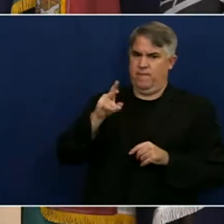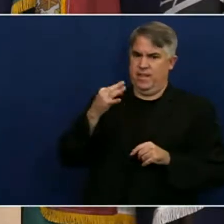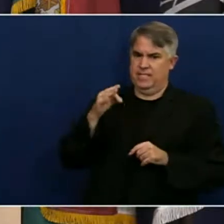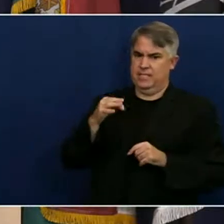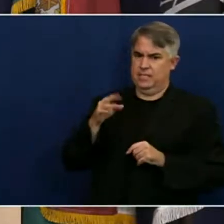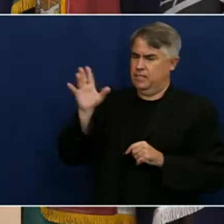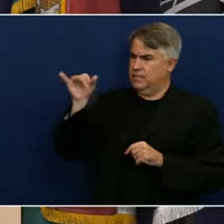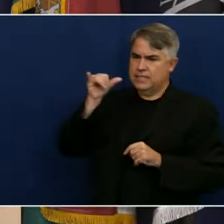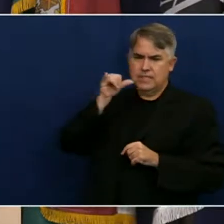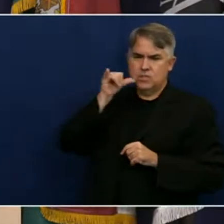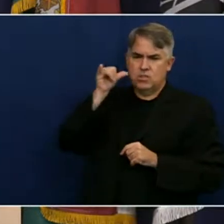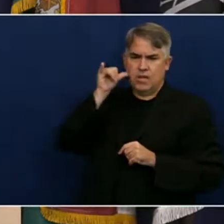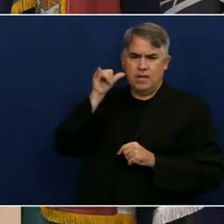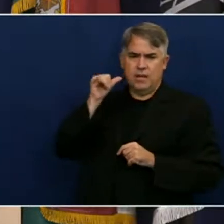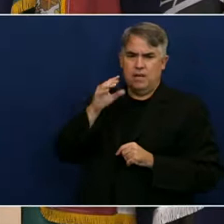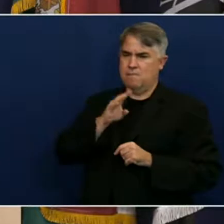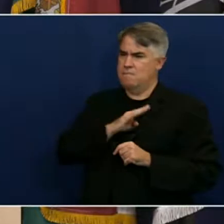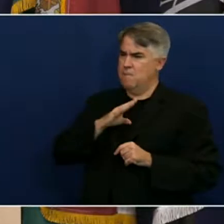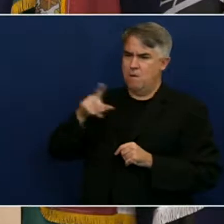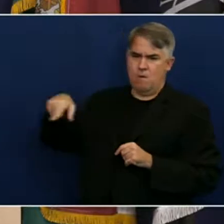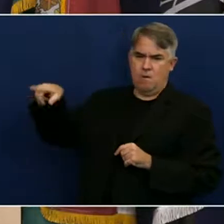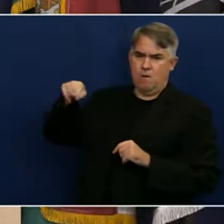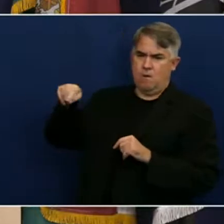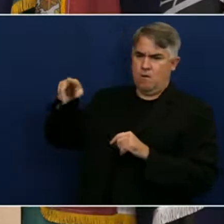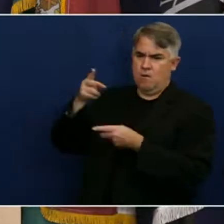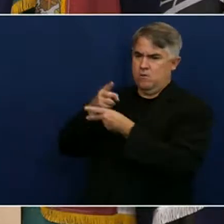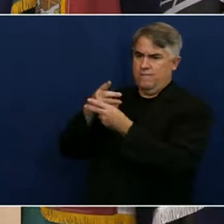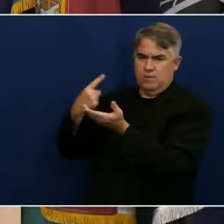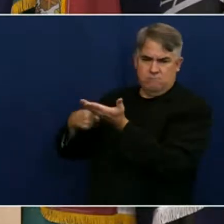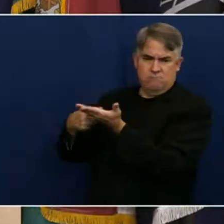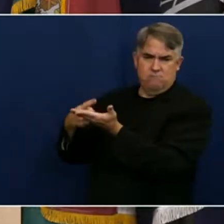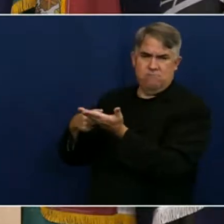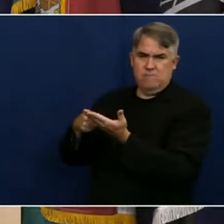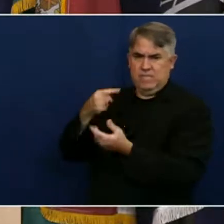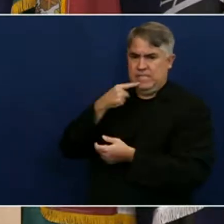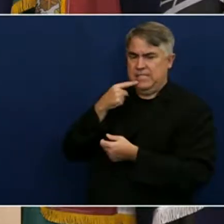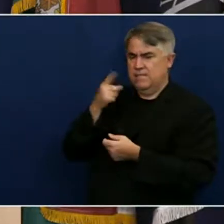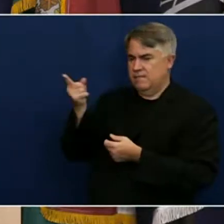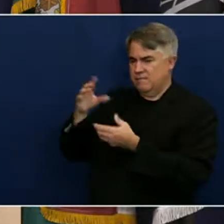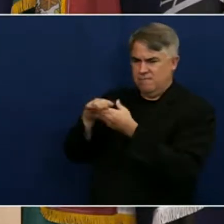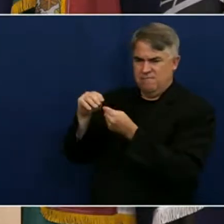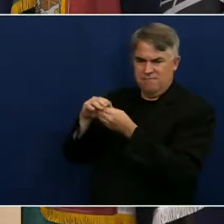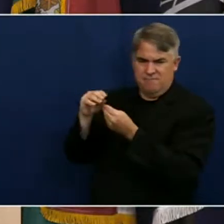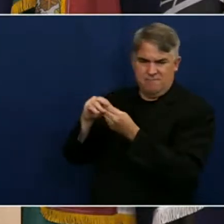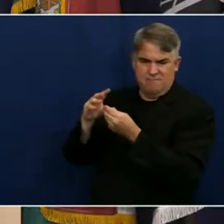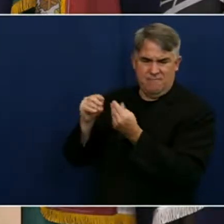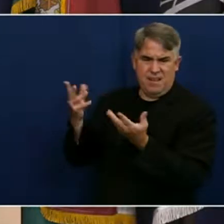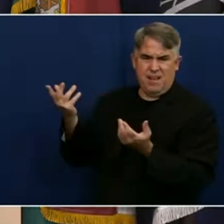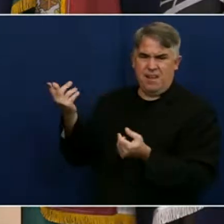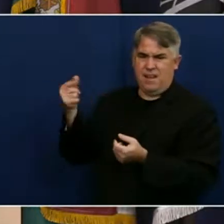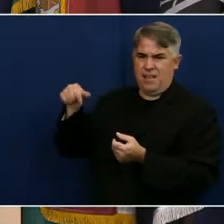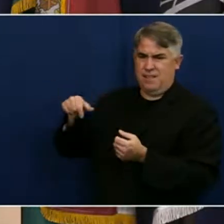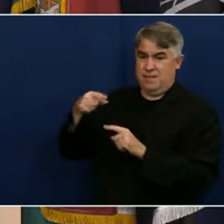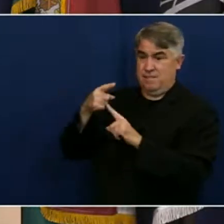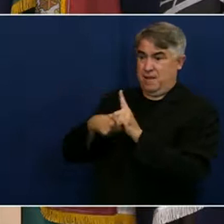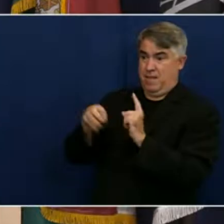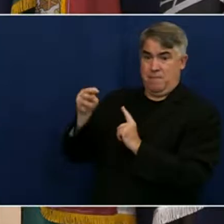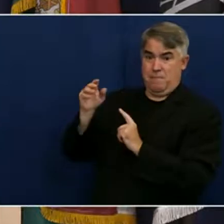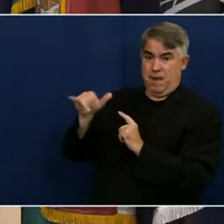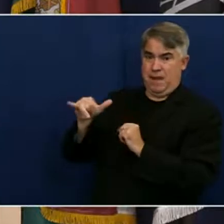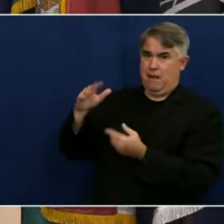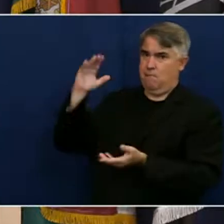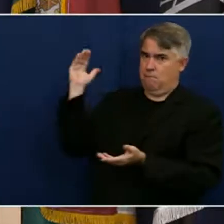to the Board of Supervisors, San Diego is on pace in May to have fewer outbreaks than occurred in April, and